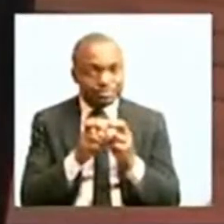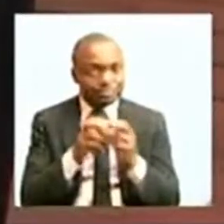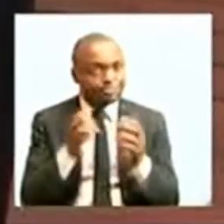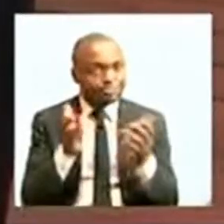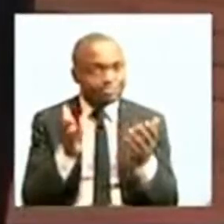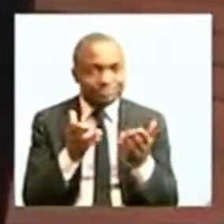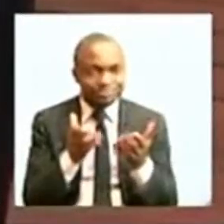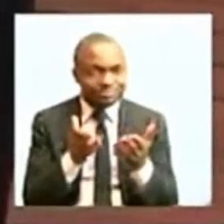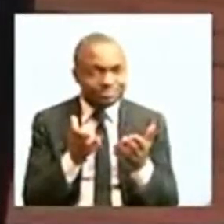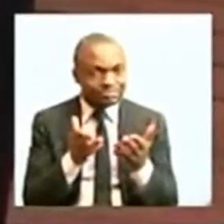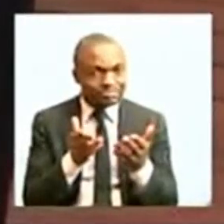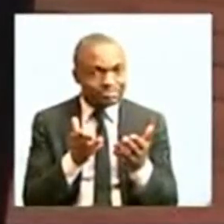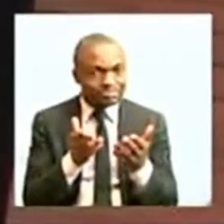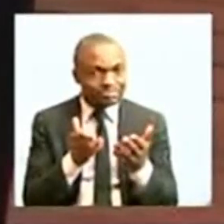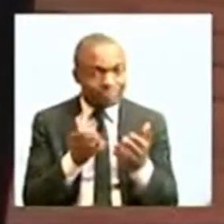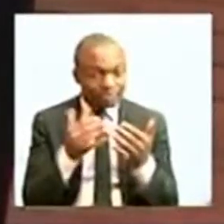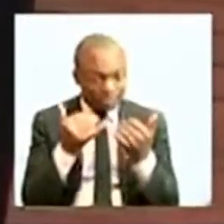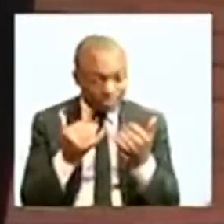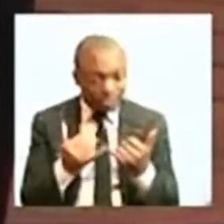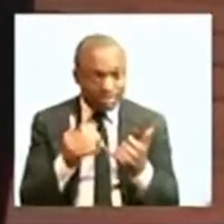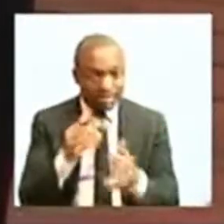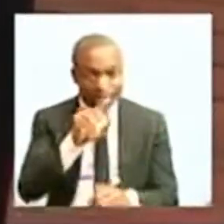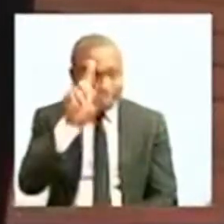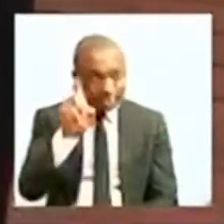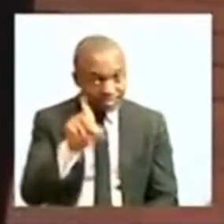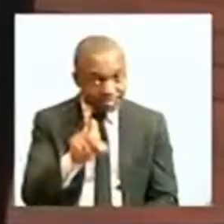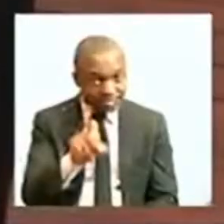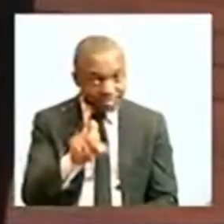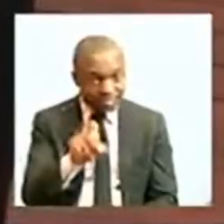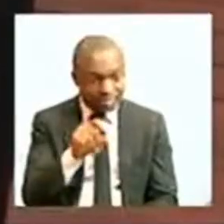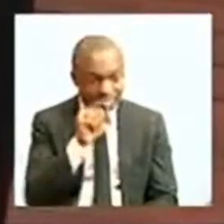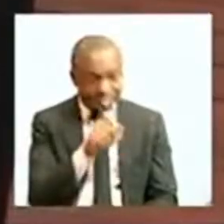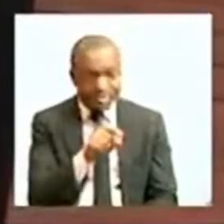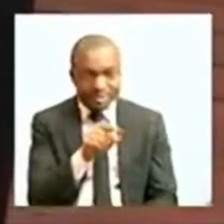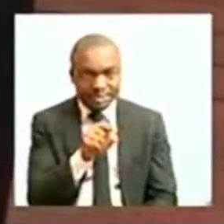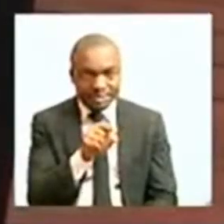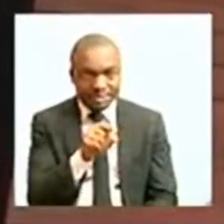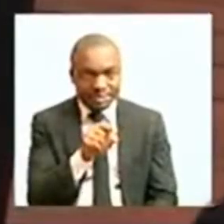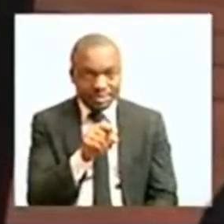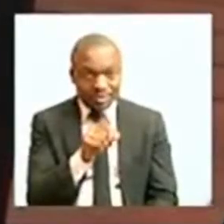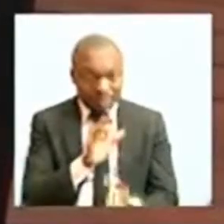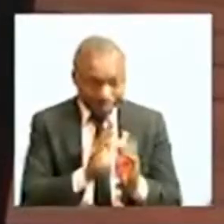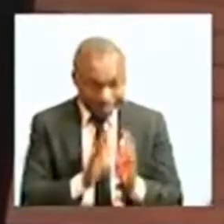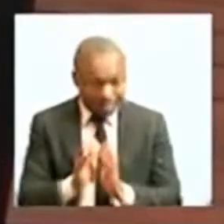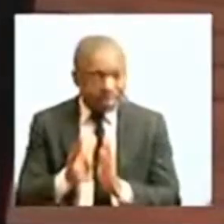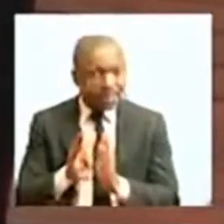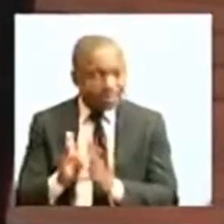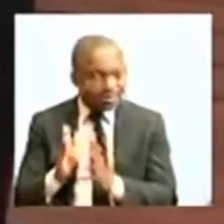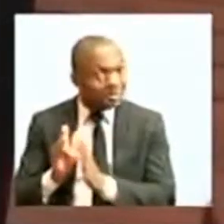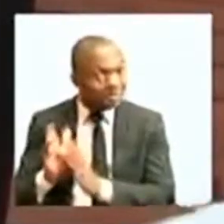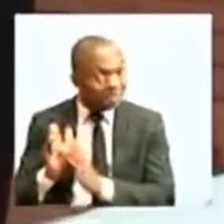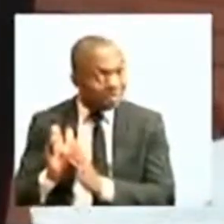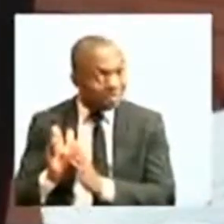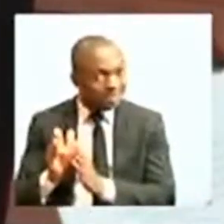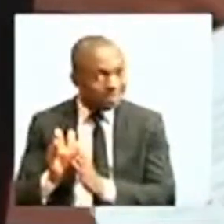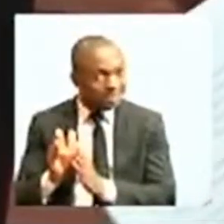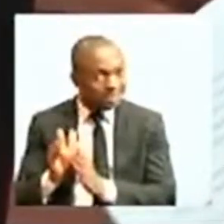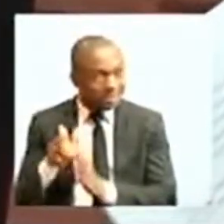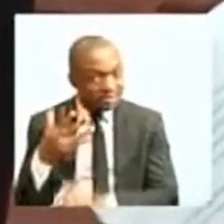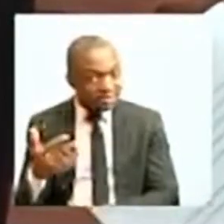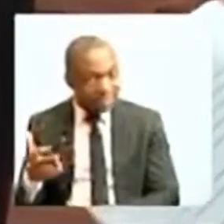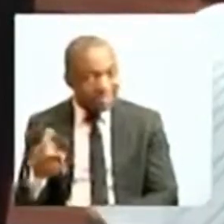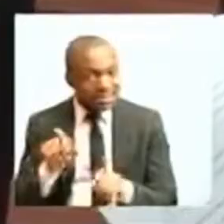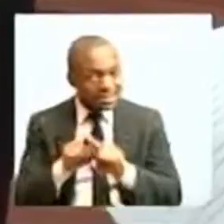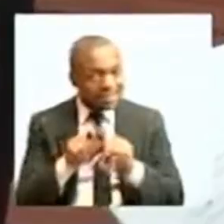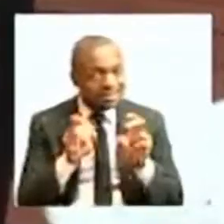nothing. Now the question that we ask, was it deliberate? And why is it that the same contracts